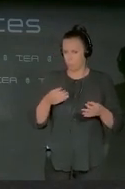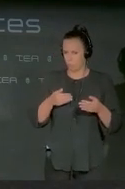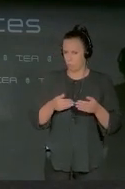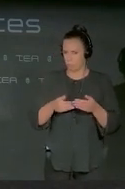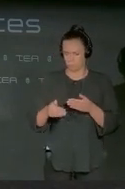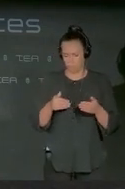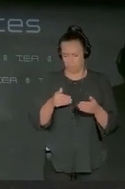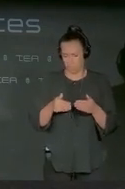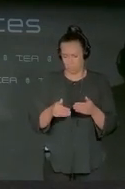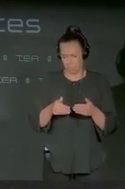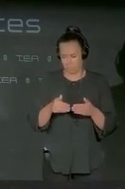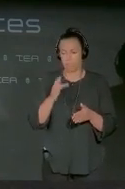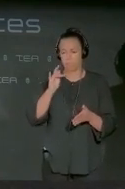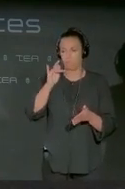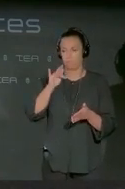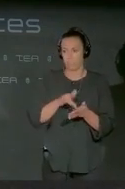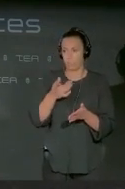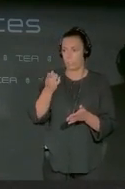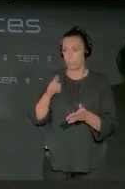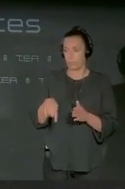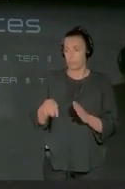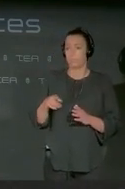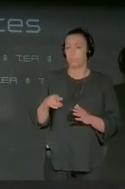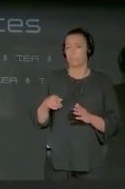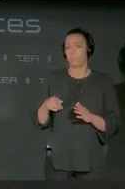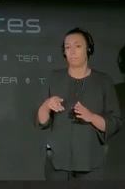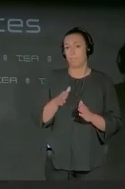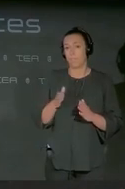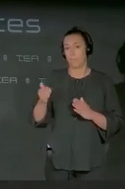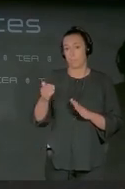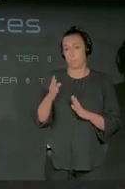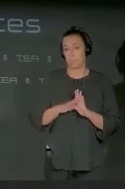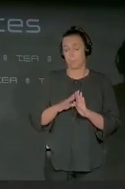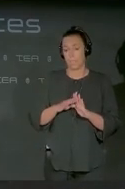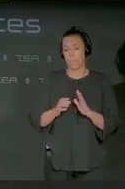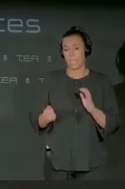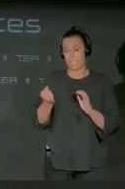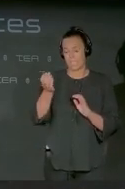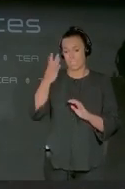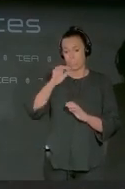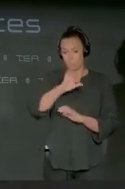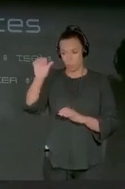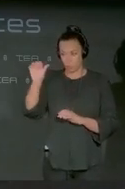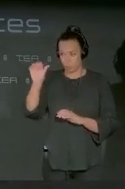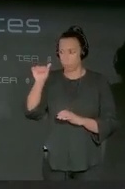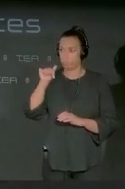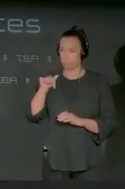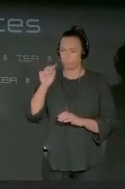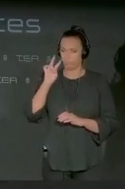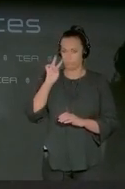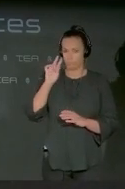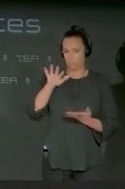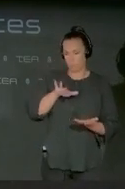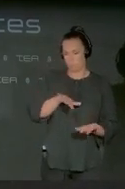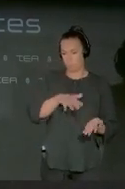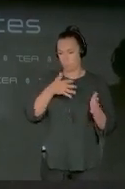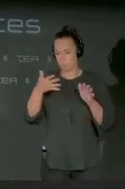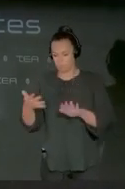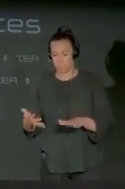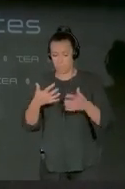Europe is to replicate what we've been doing on the cinema side with our media stand, where